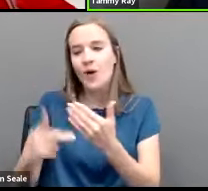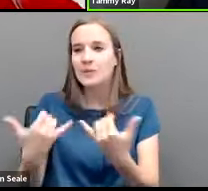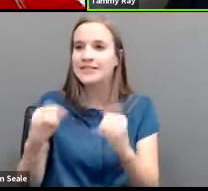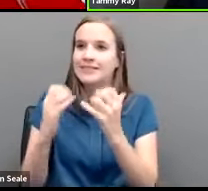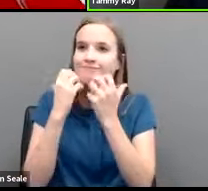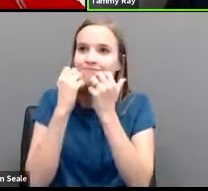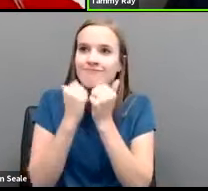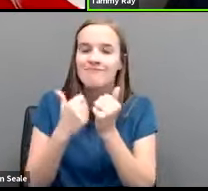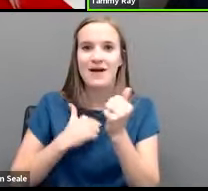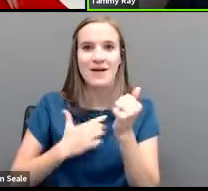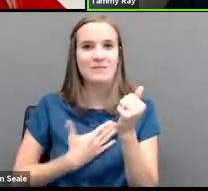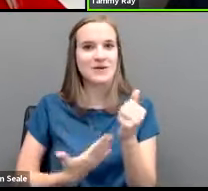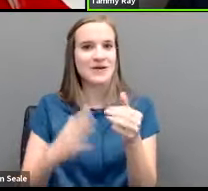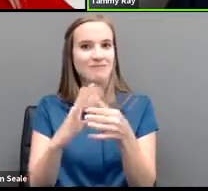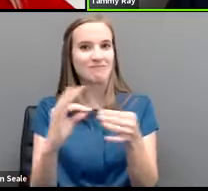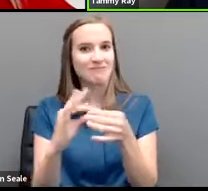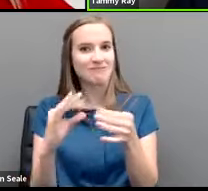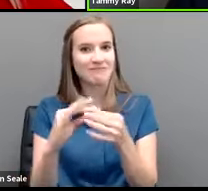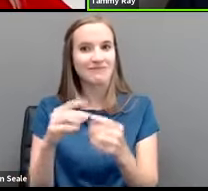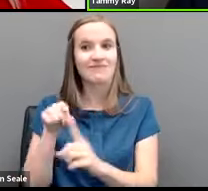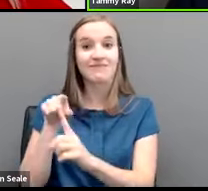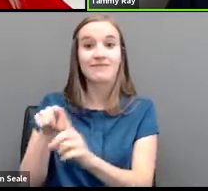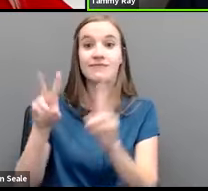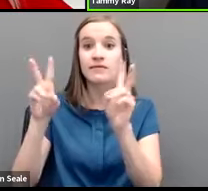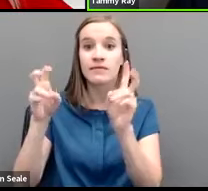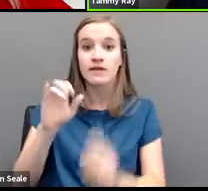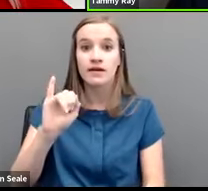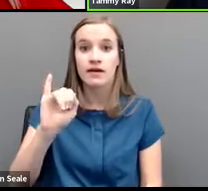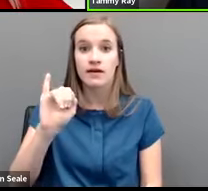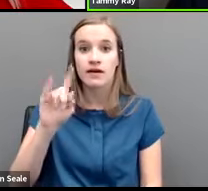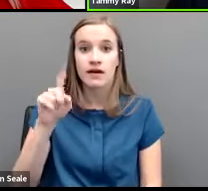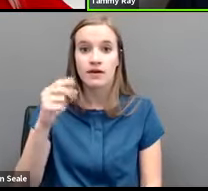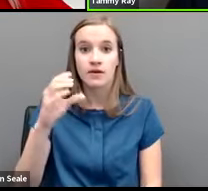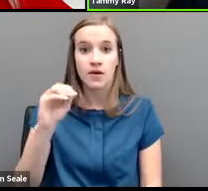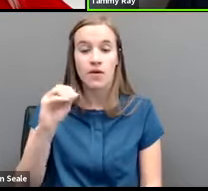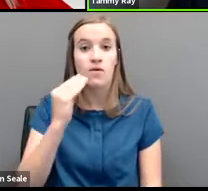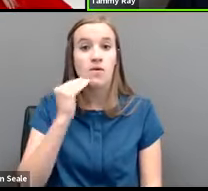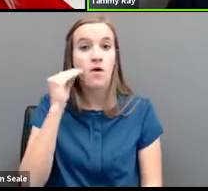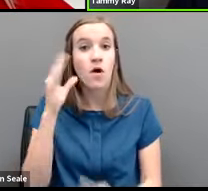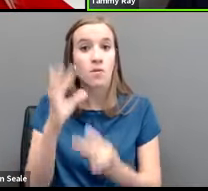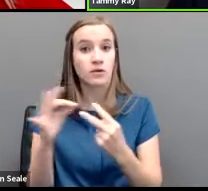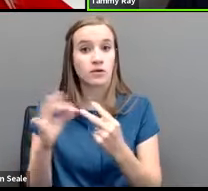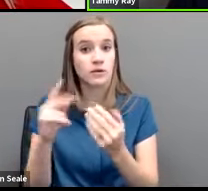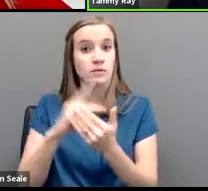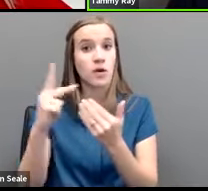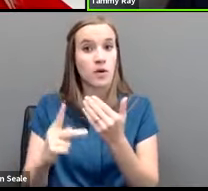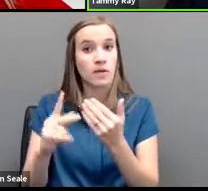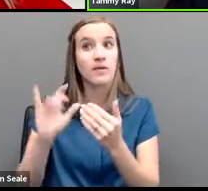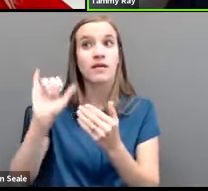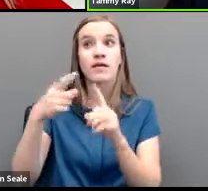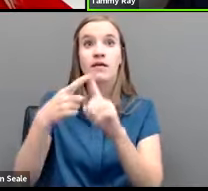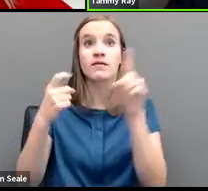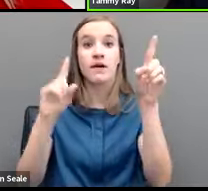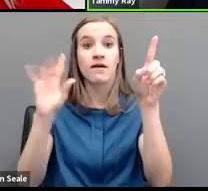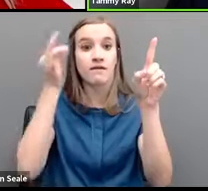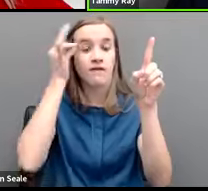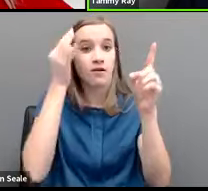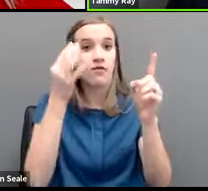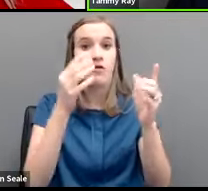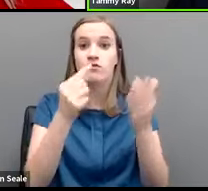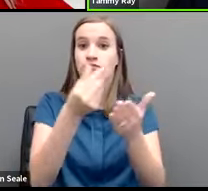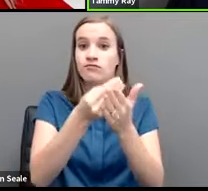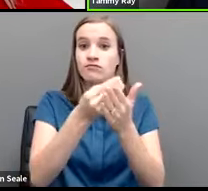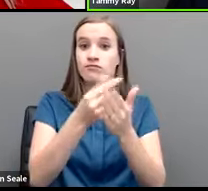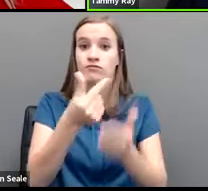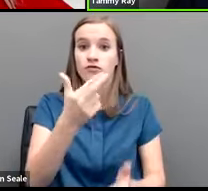about. The Idaho Home Choice program is Idaho's Money Follows the Person federal grant. And we received